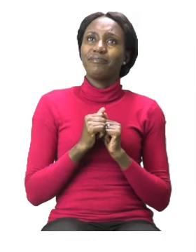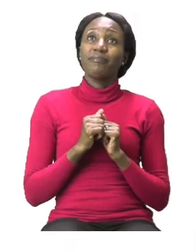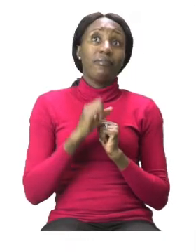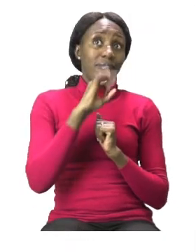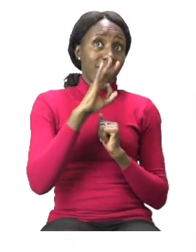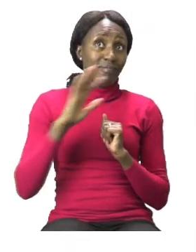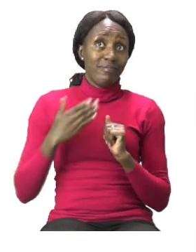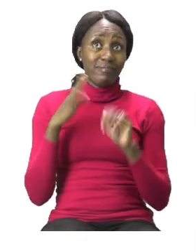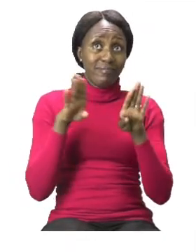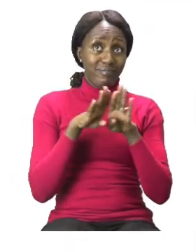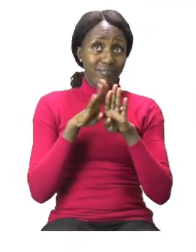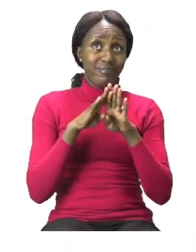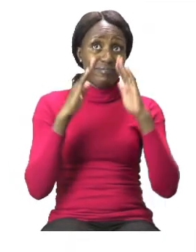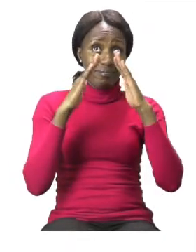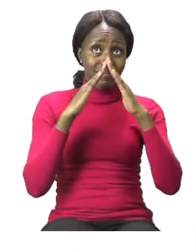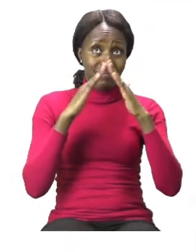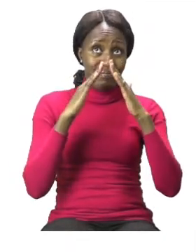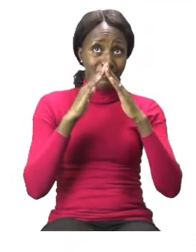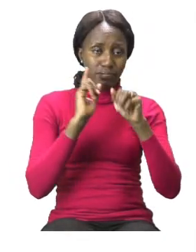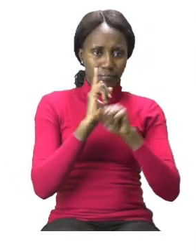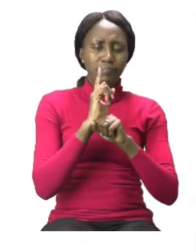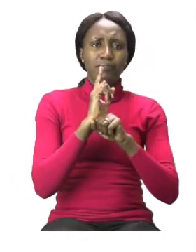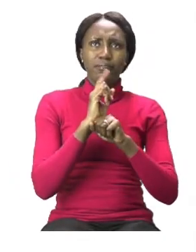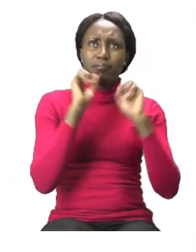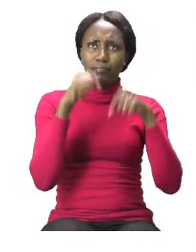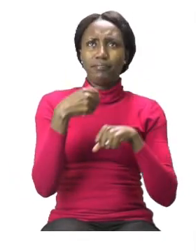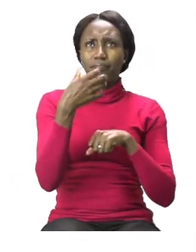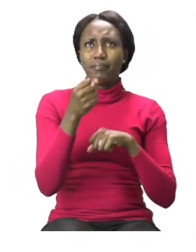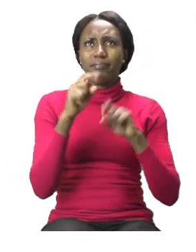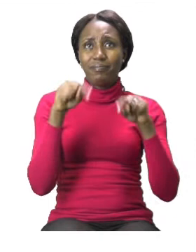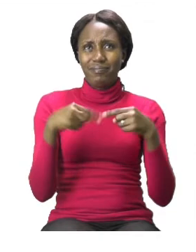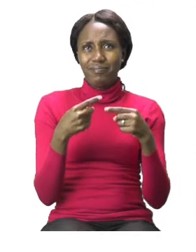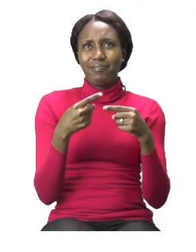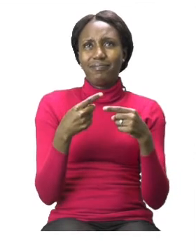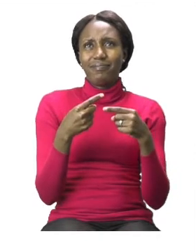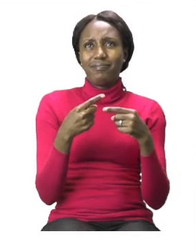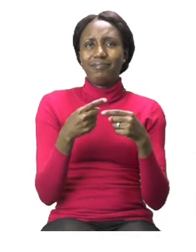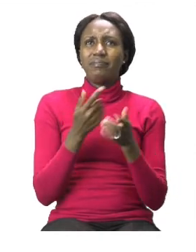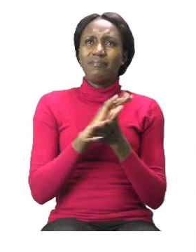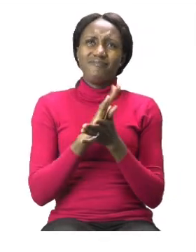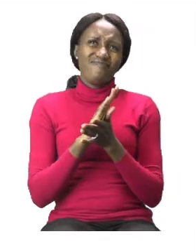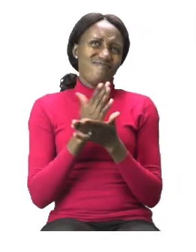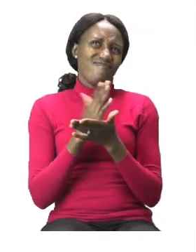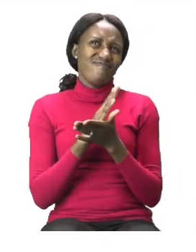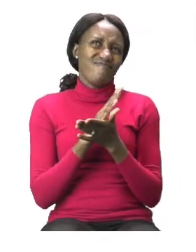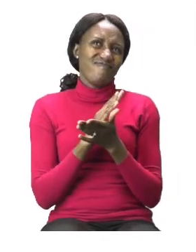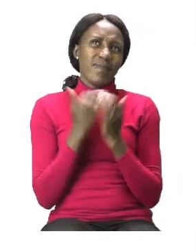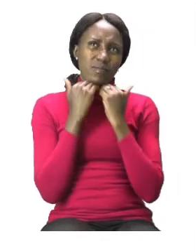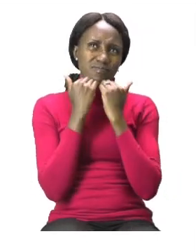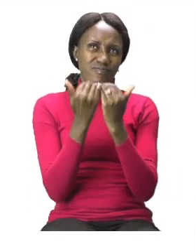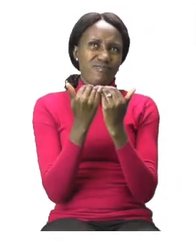a house. On this page, some are important and then others we don't need